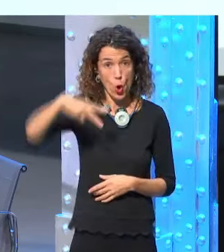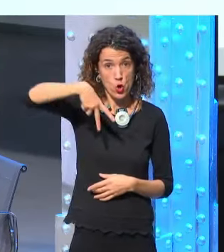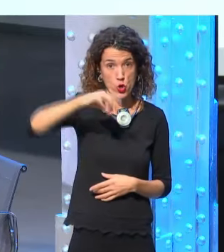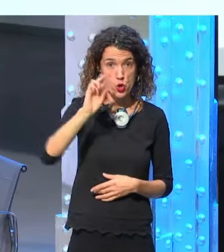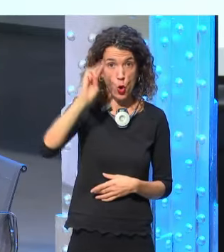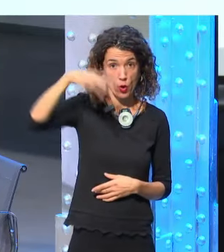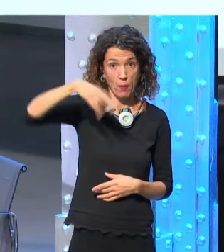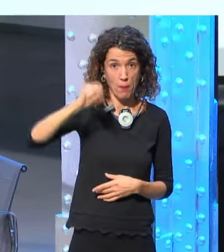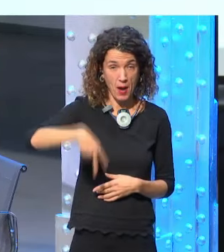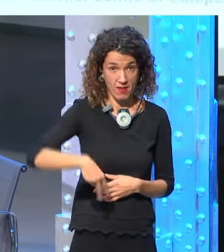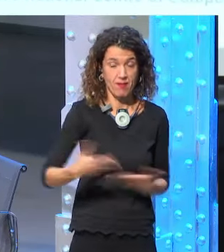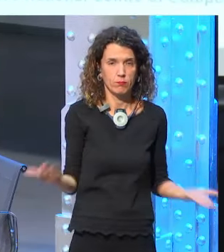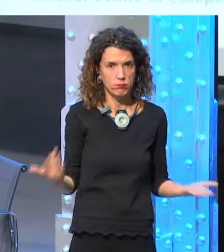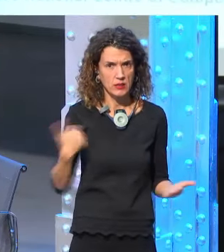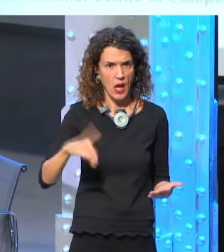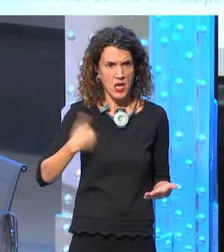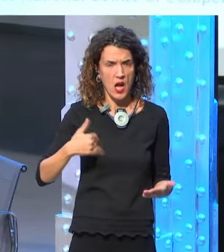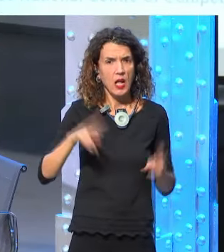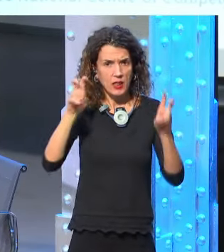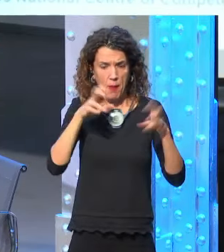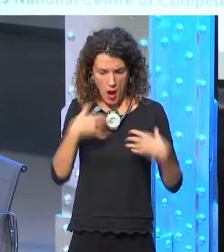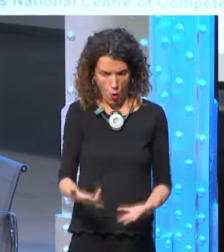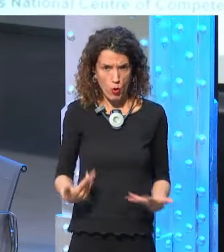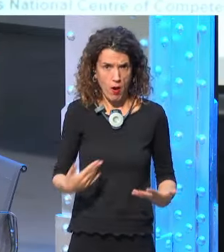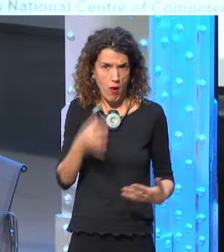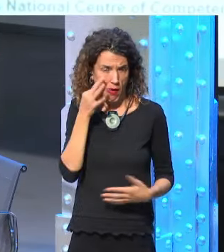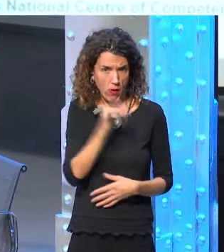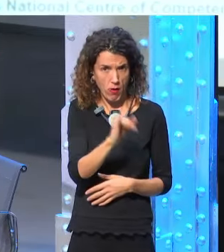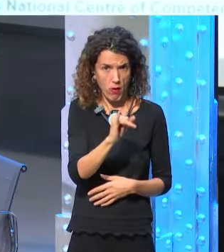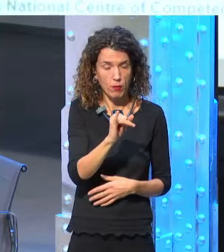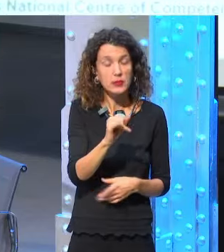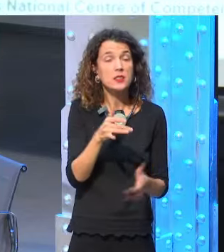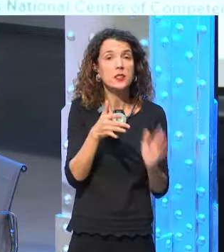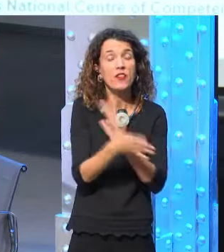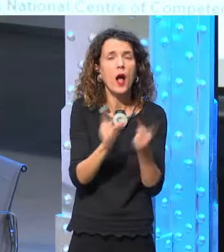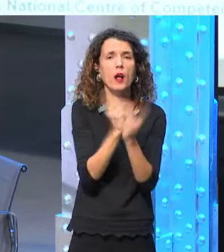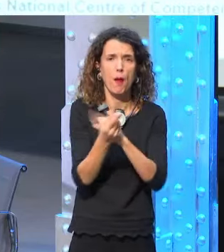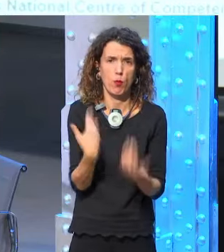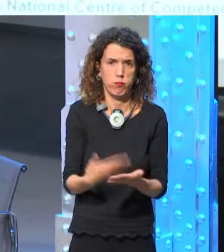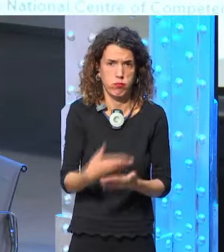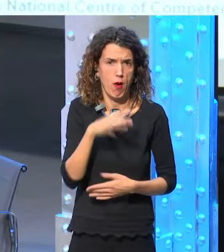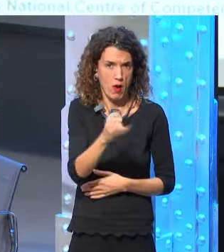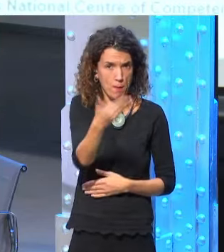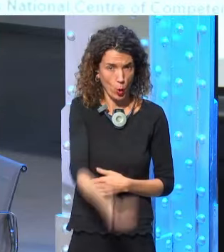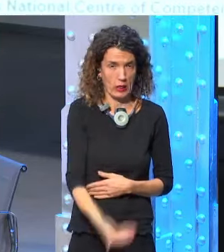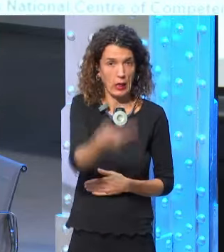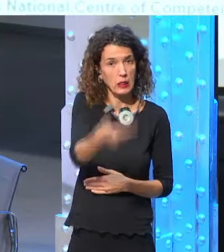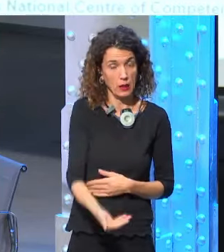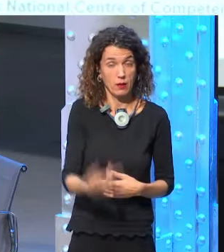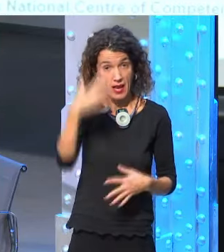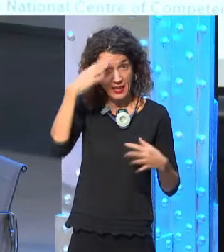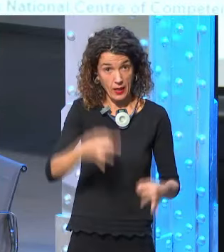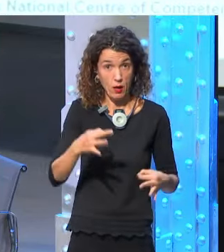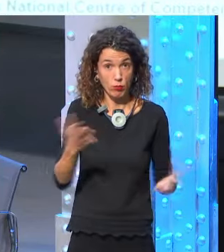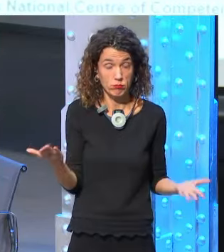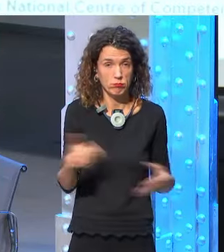is currently a topic which shows the relevance of these changes. And I think in the midterm